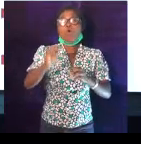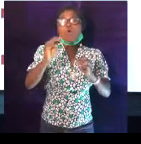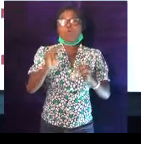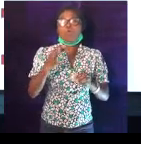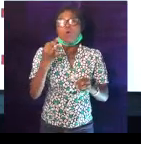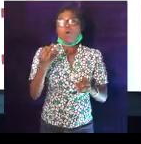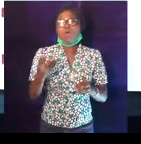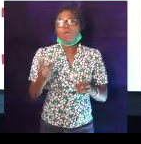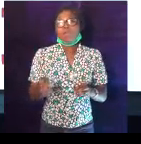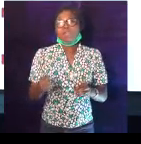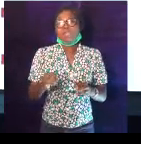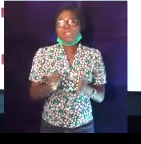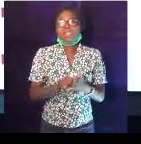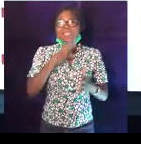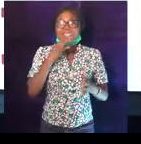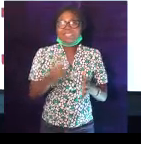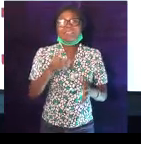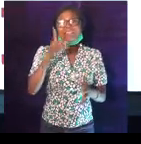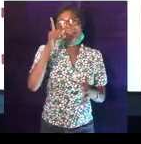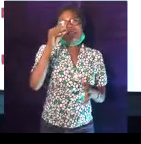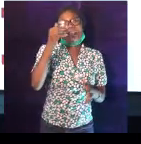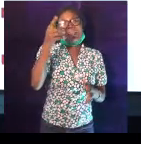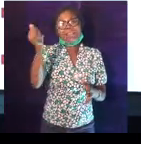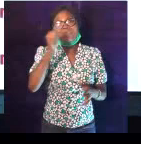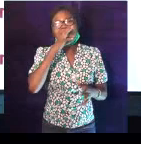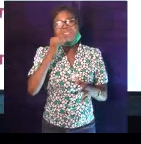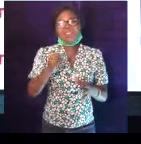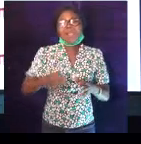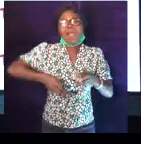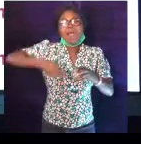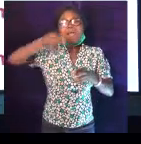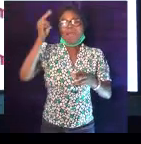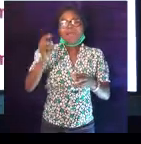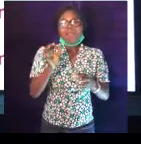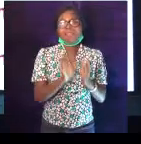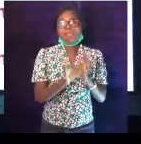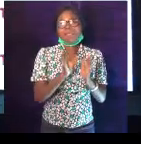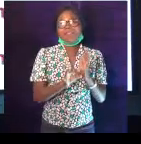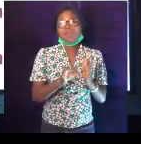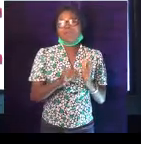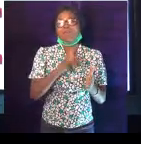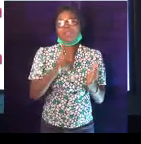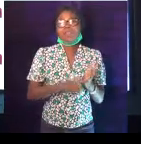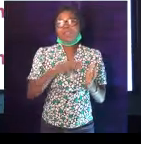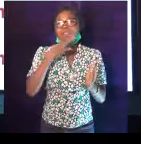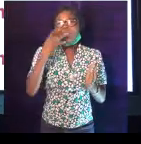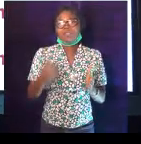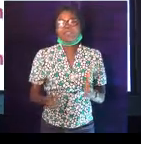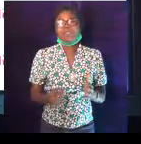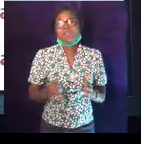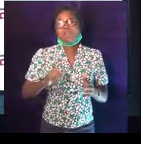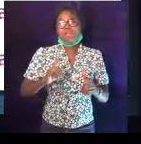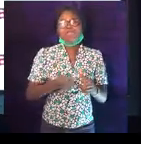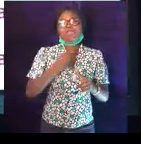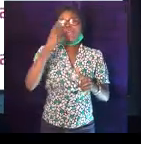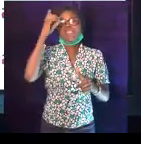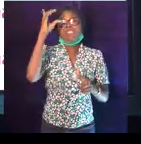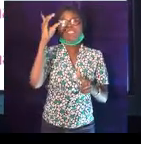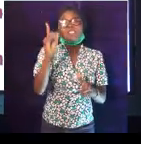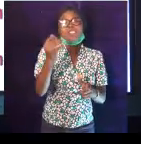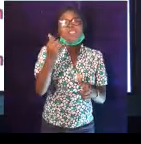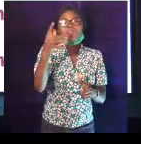The mode, remember, is the data set with the highest count. Now, this is the first data. It has a count of